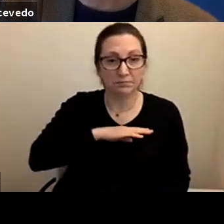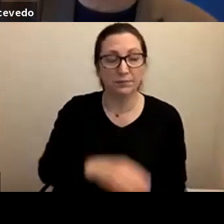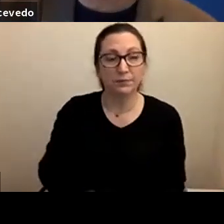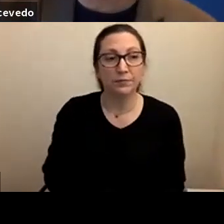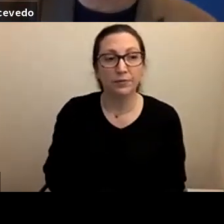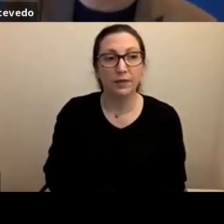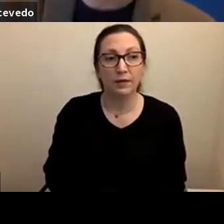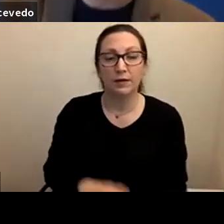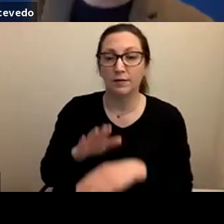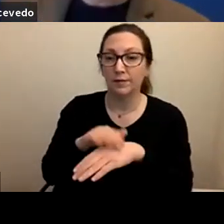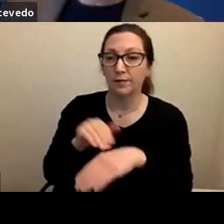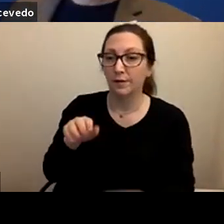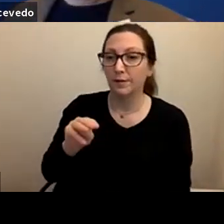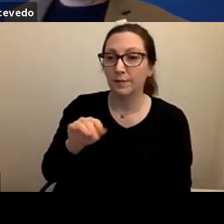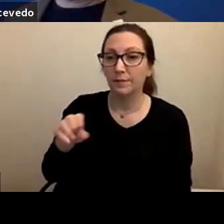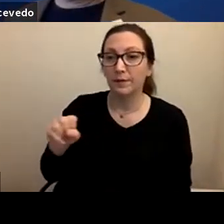Ms. Lum?